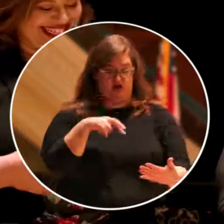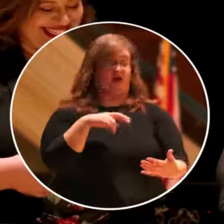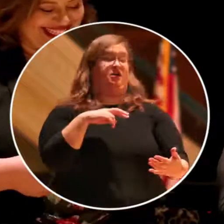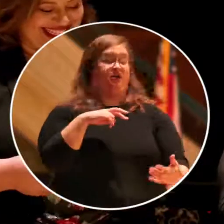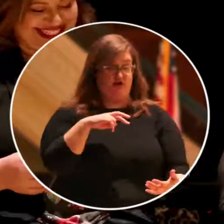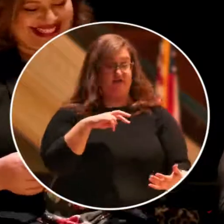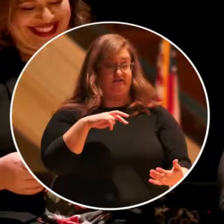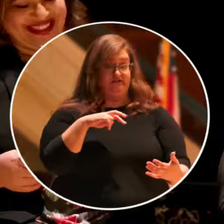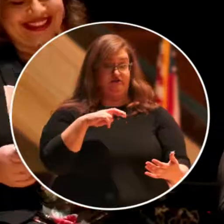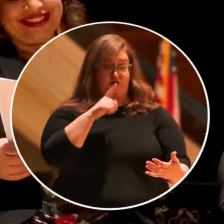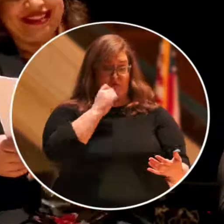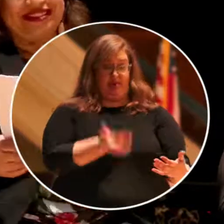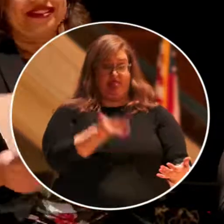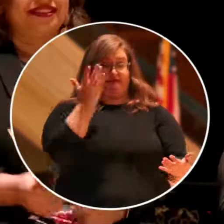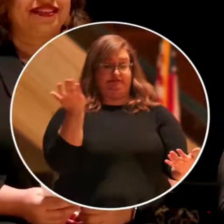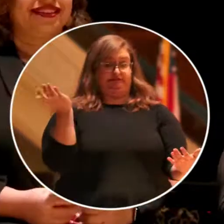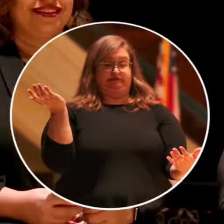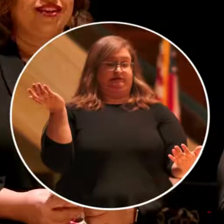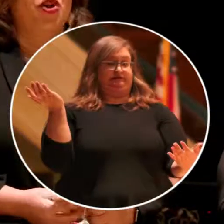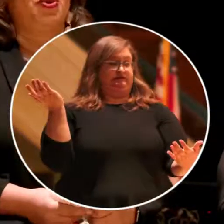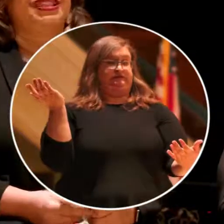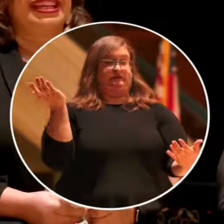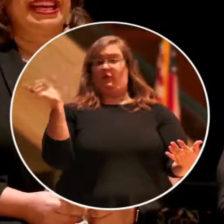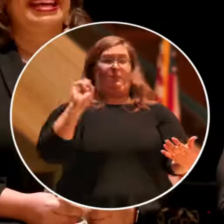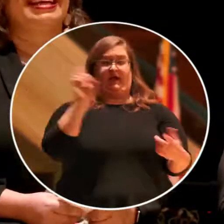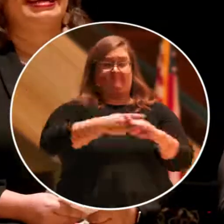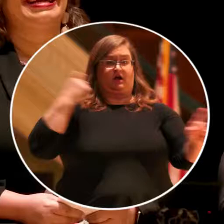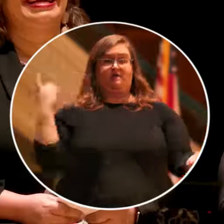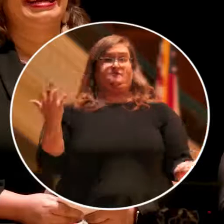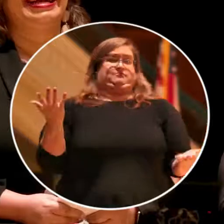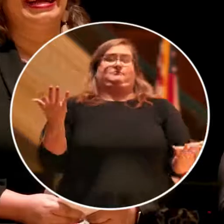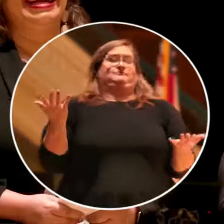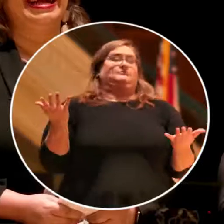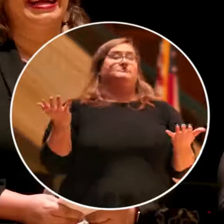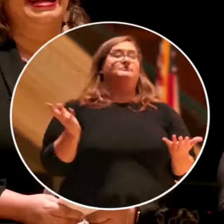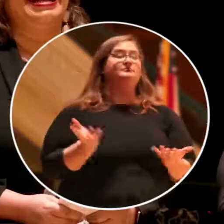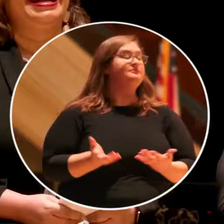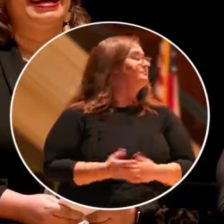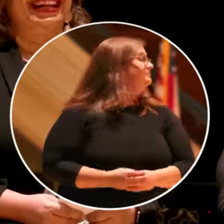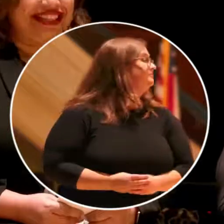thought, who is that? And where did it come from?